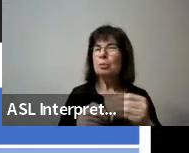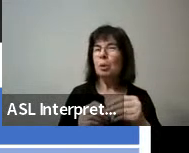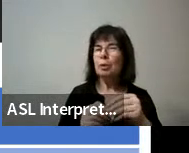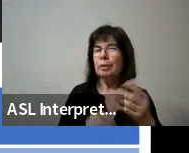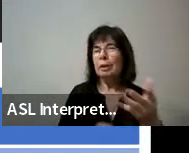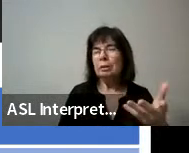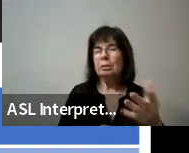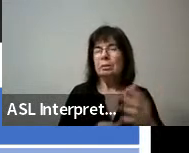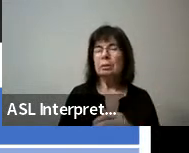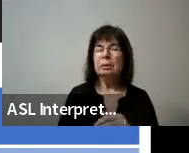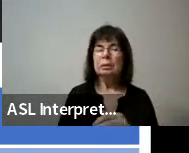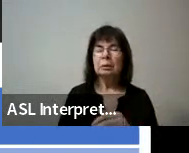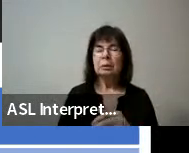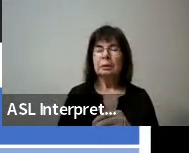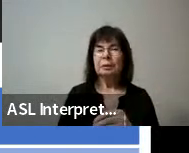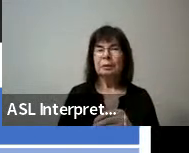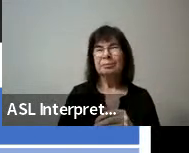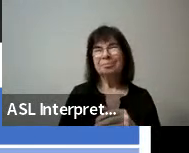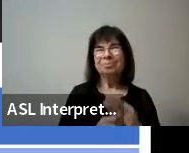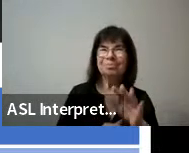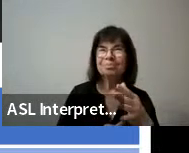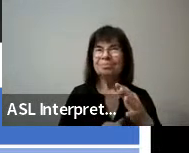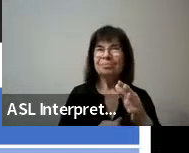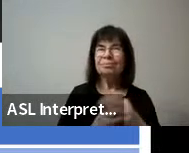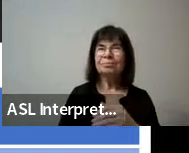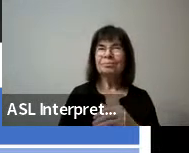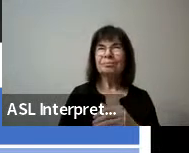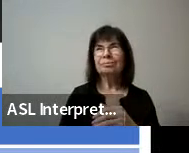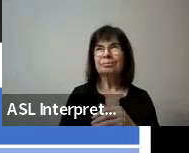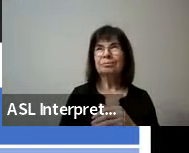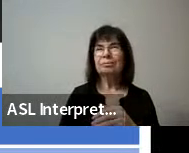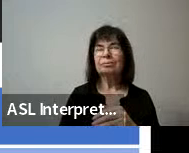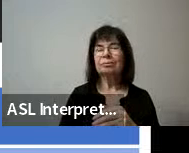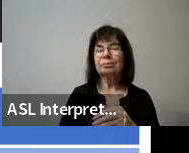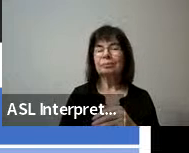as much of a, are sort of